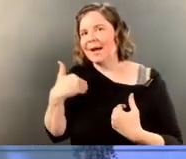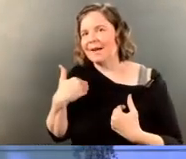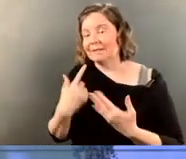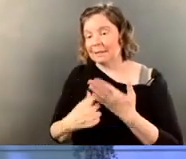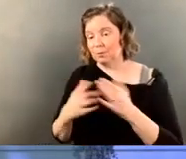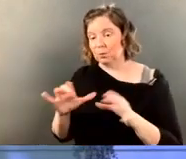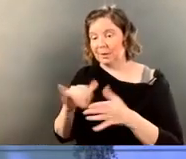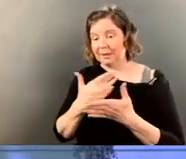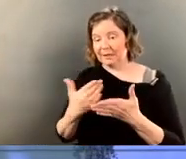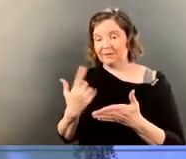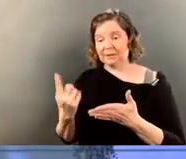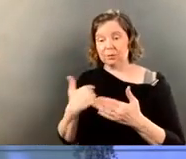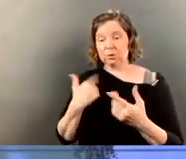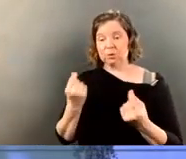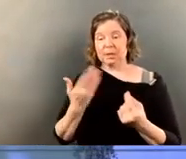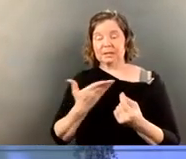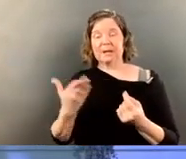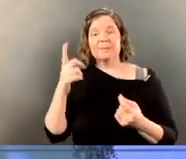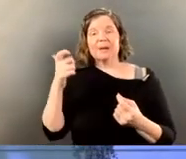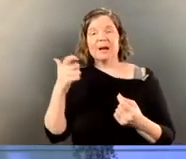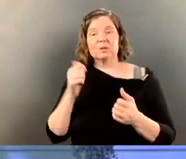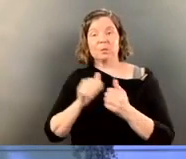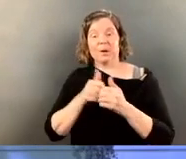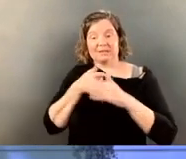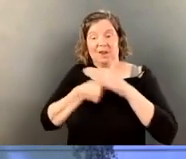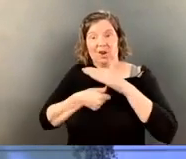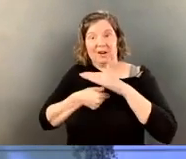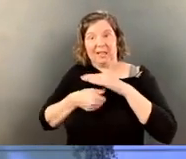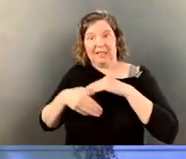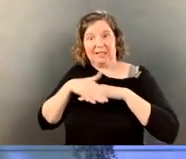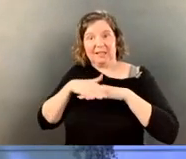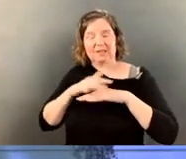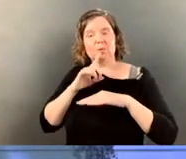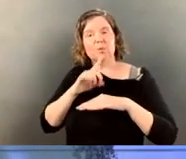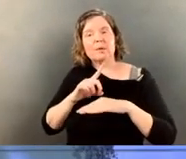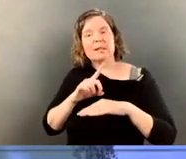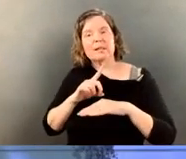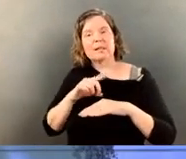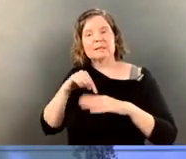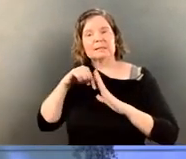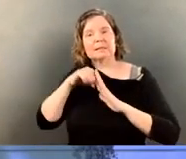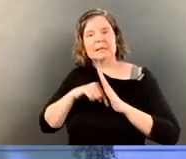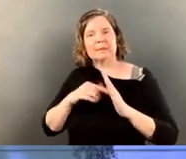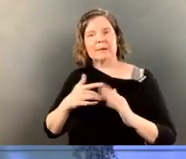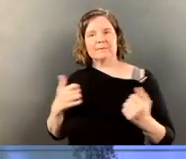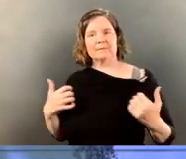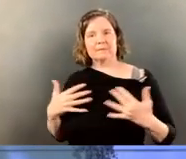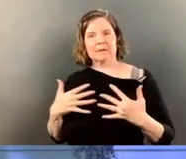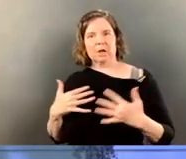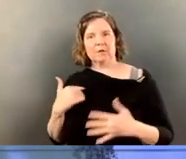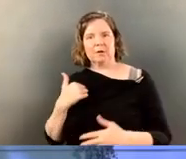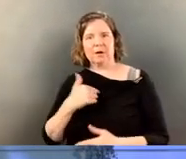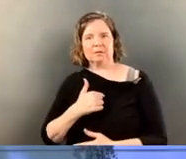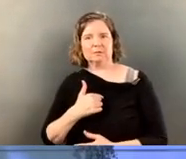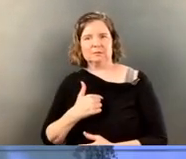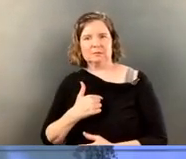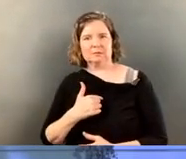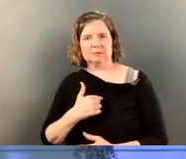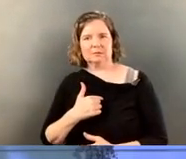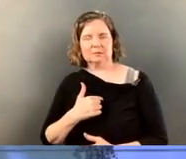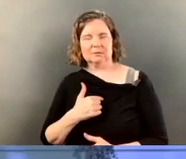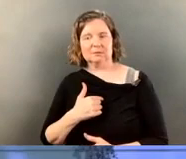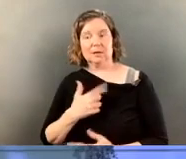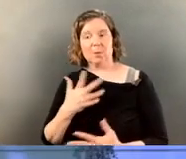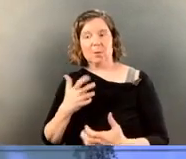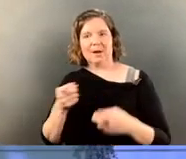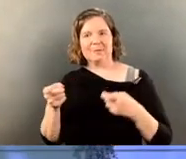that stuff, and sometimes we do that stuff because what's underneath it is a real deep fear for us that we want to be